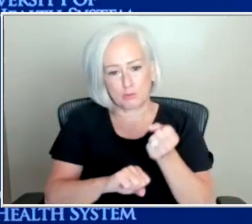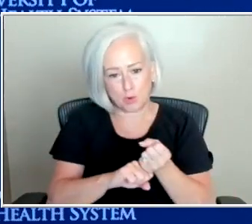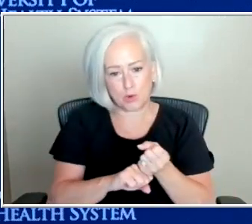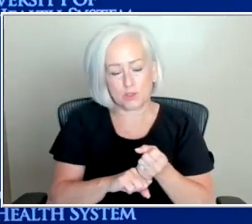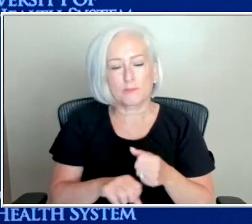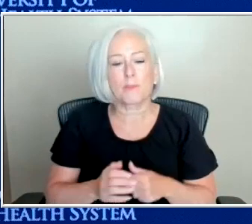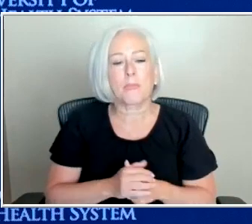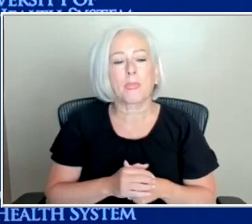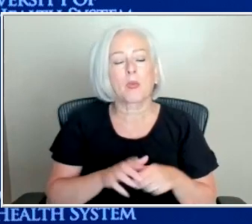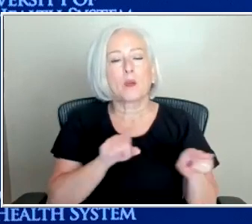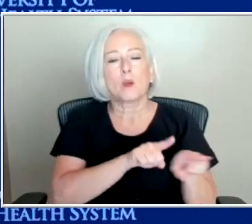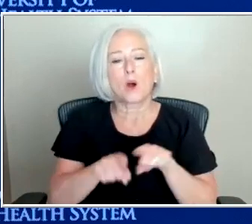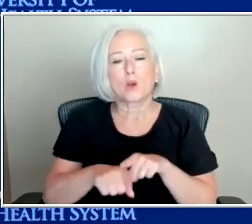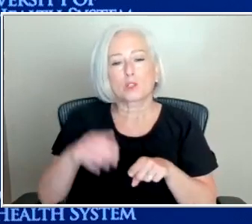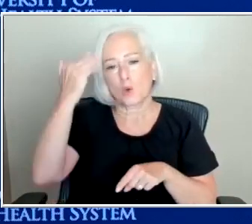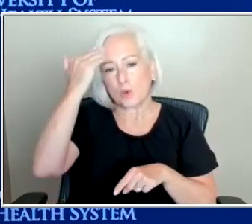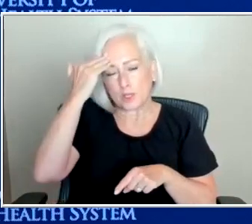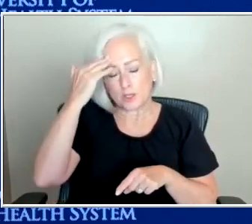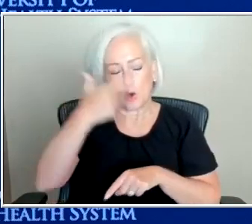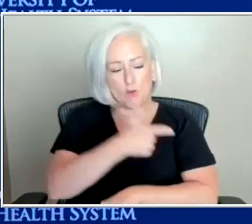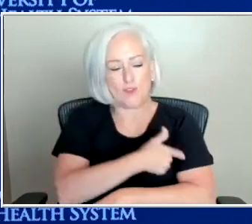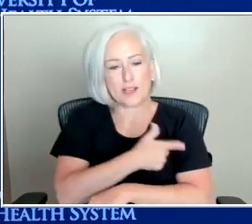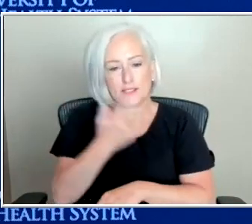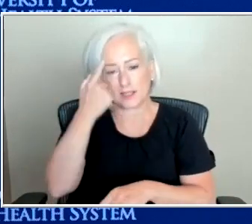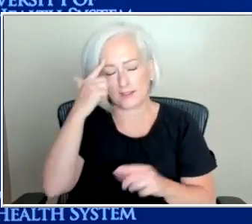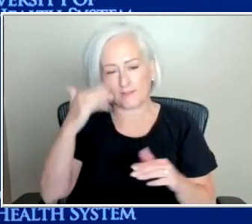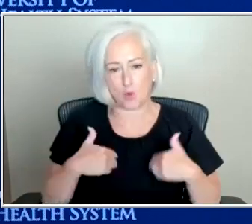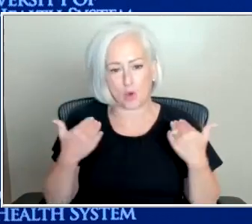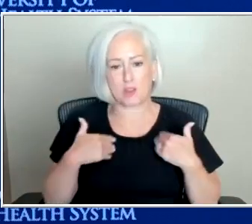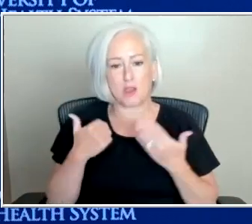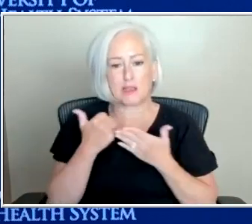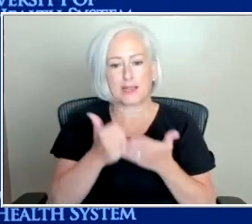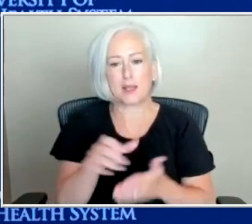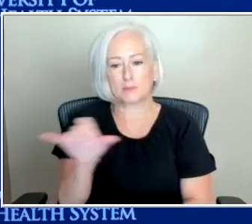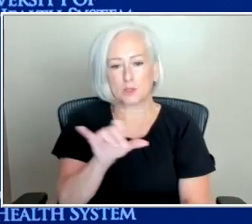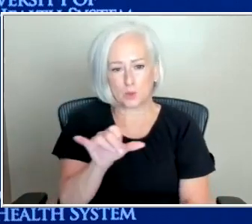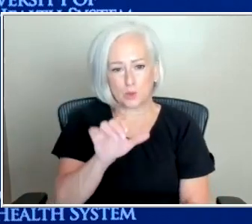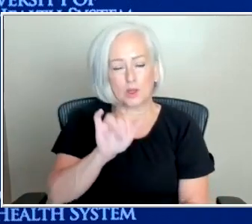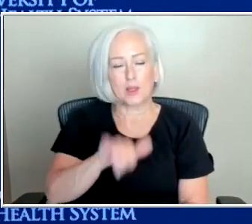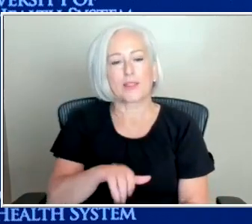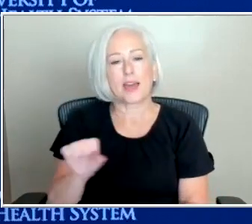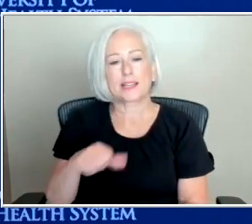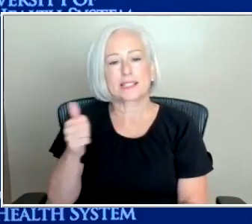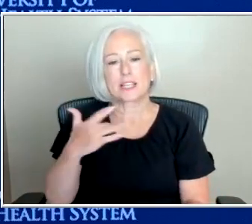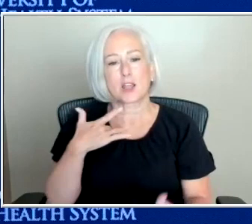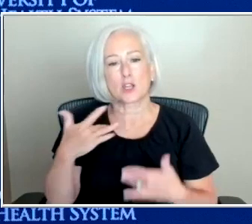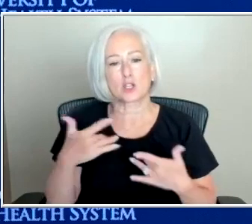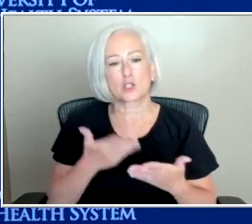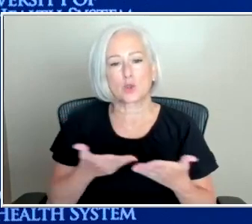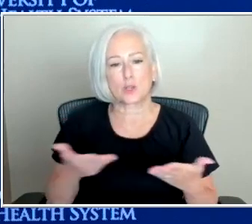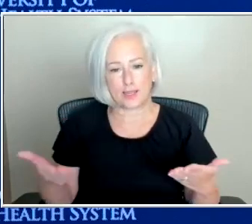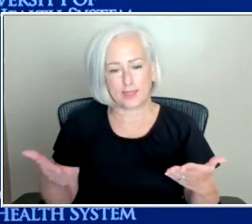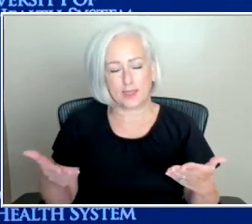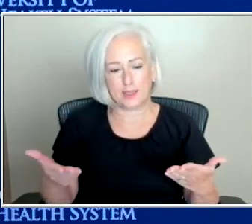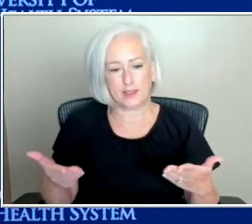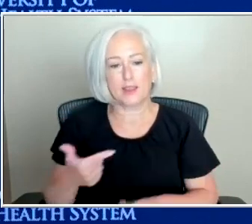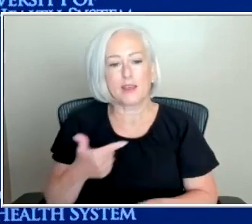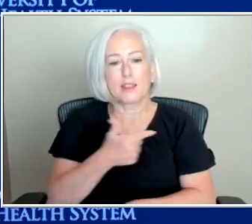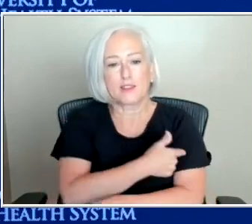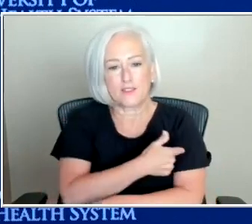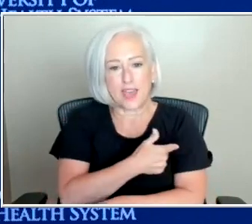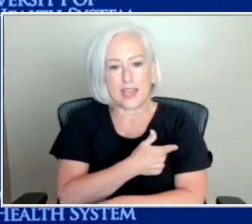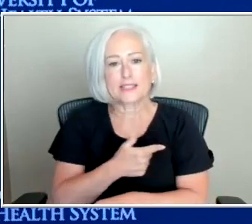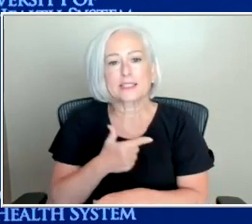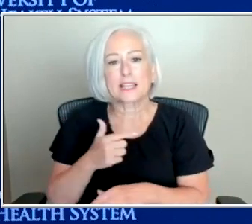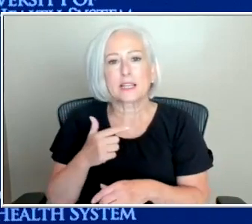the vaccines, especially for those very young, can help as well. So that is the other concerning thing, is that the vaccine uptake in